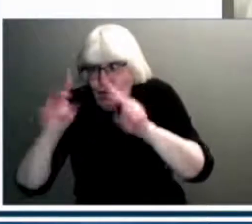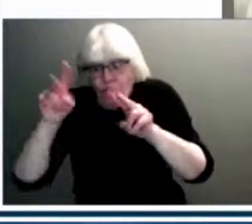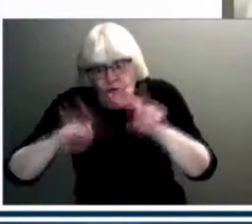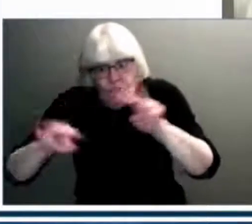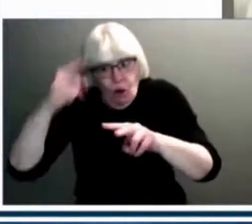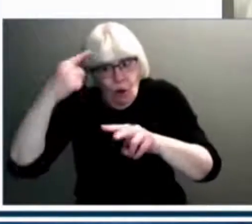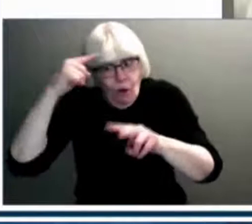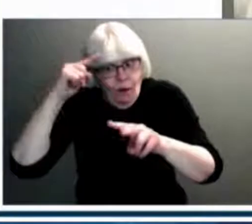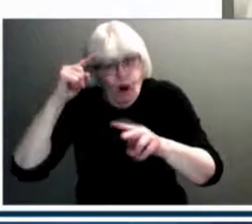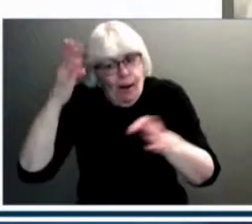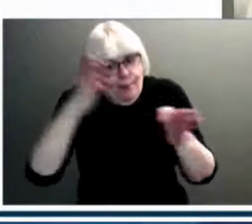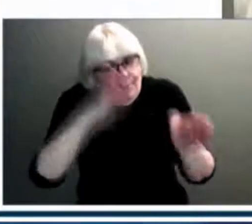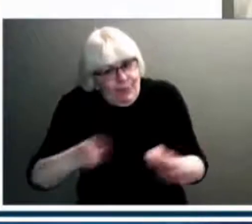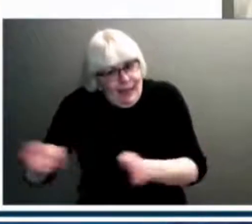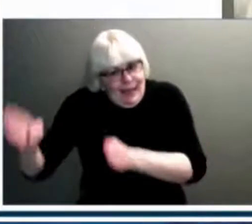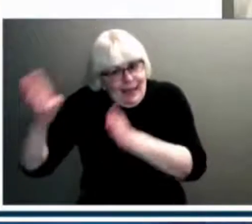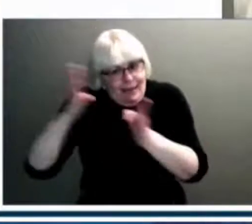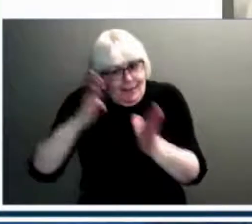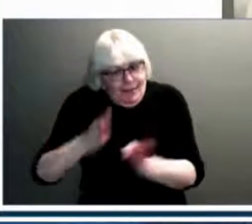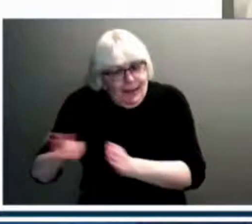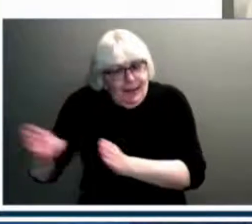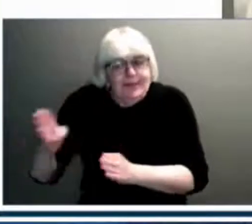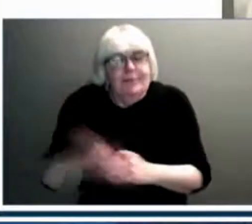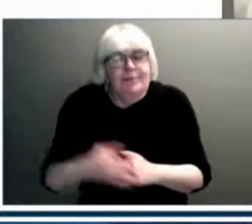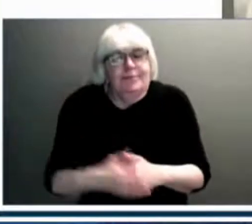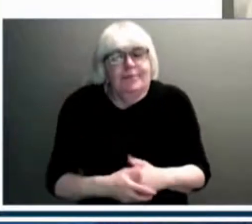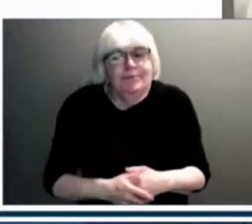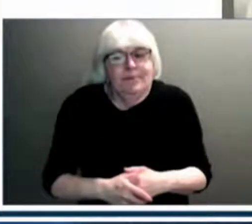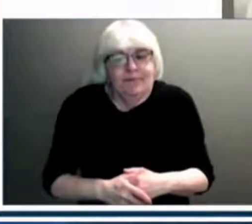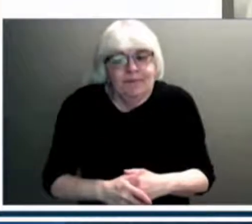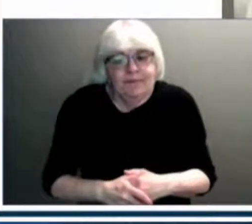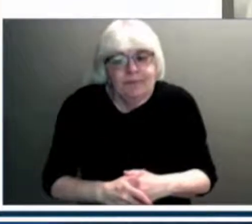Tim, do you have a follow-up? I do, for the Premier.